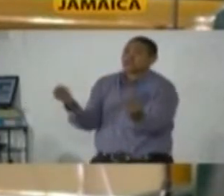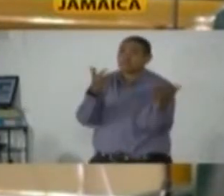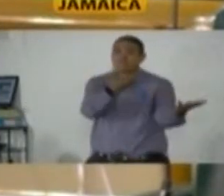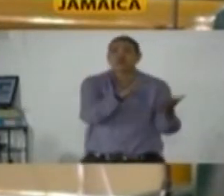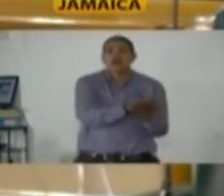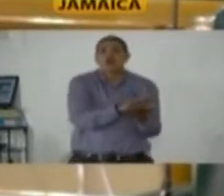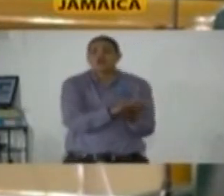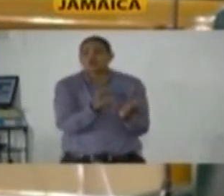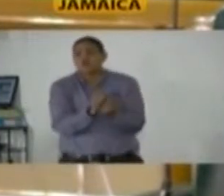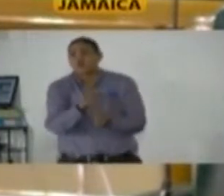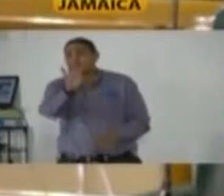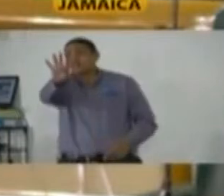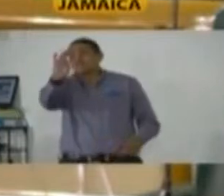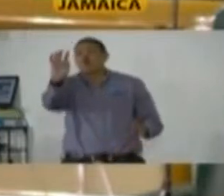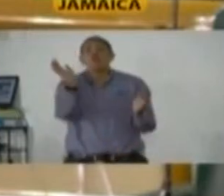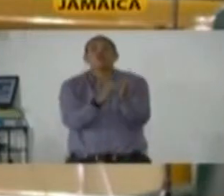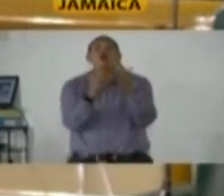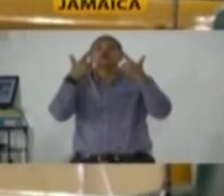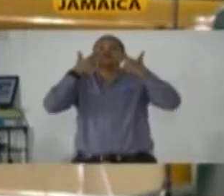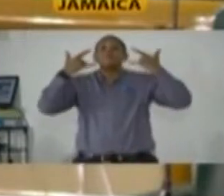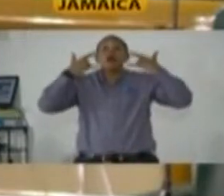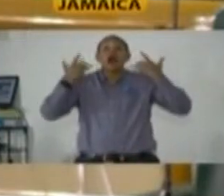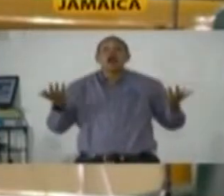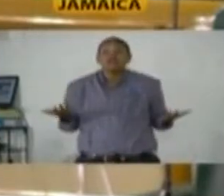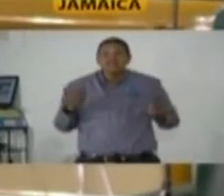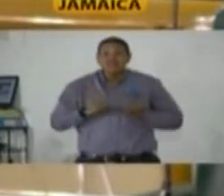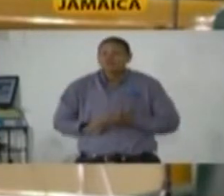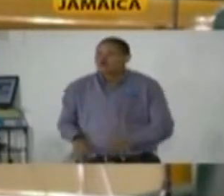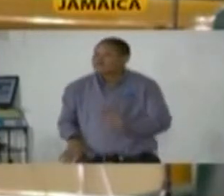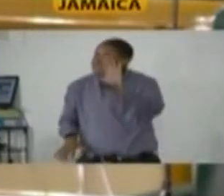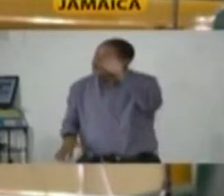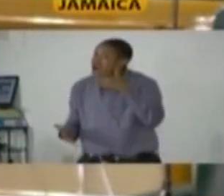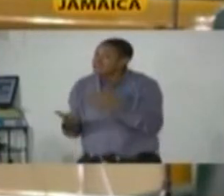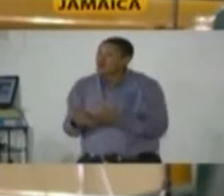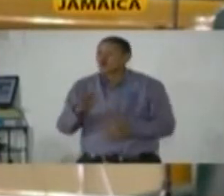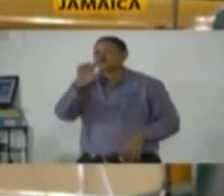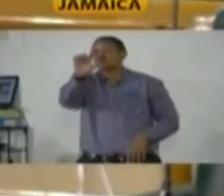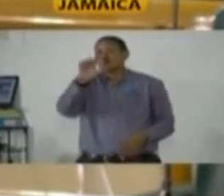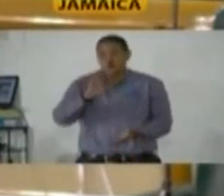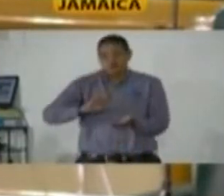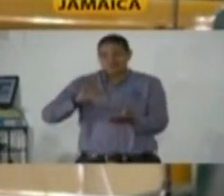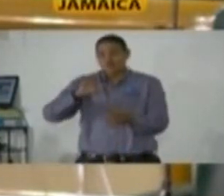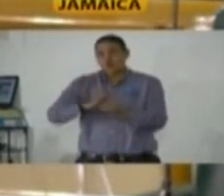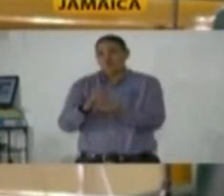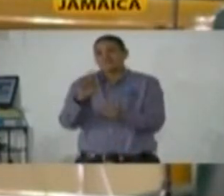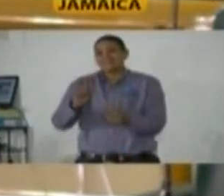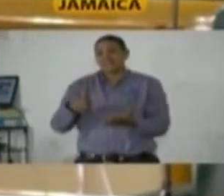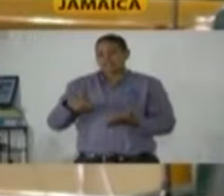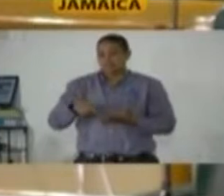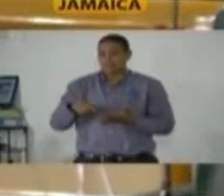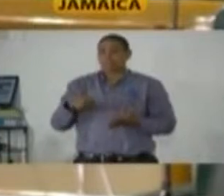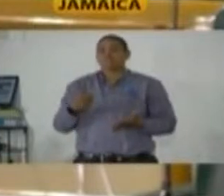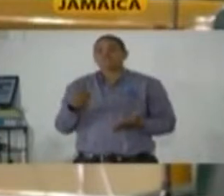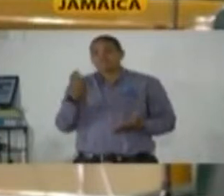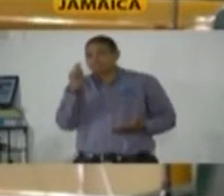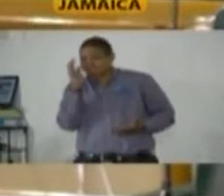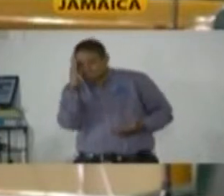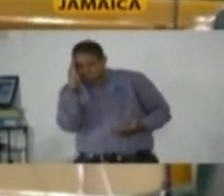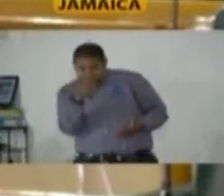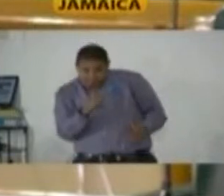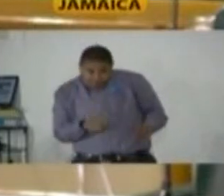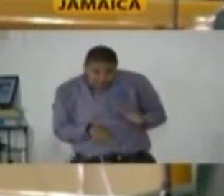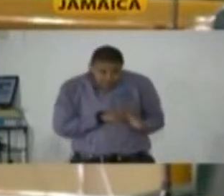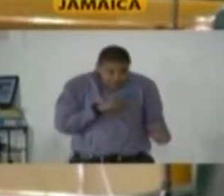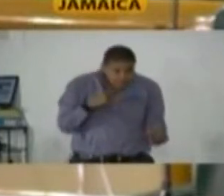with 400,000 masks and 5,000 COVID-19 test kits to augment the response plans at